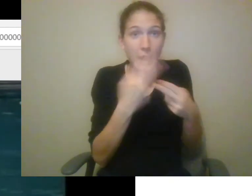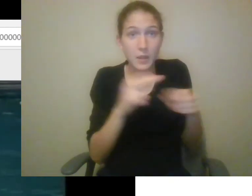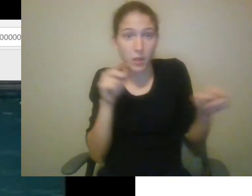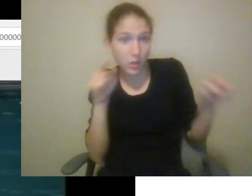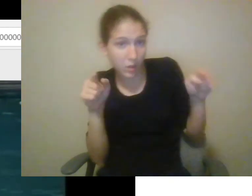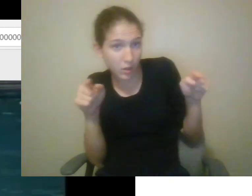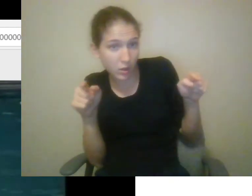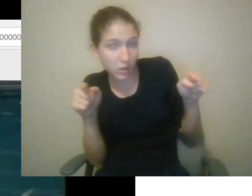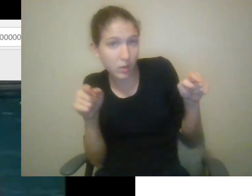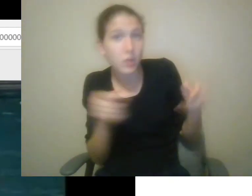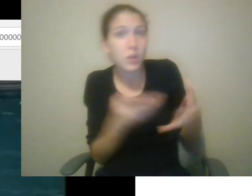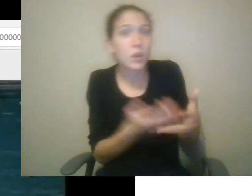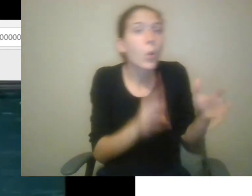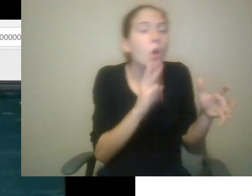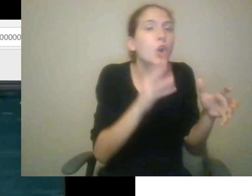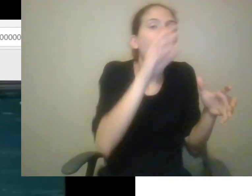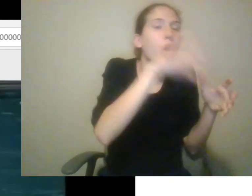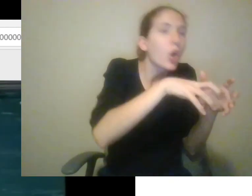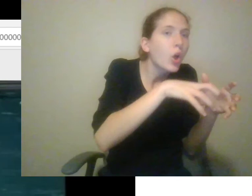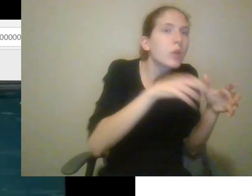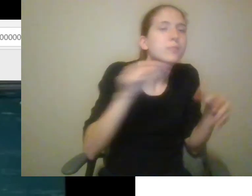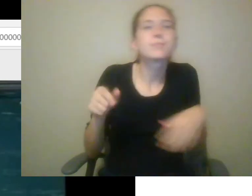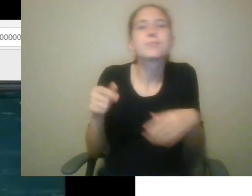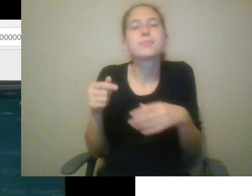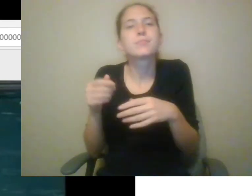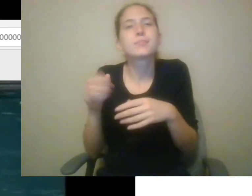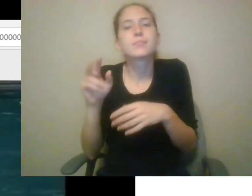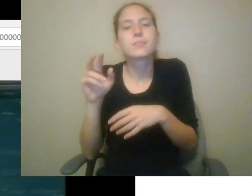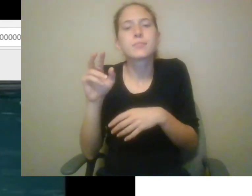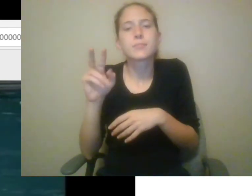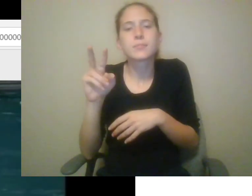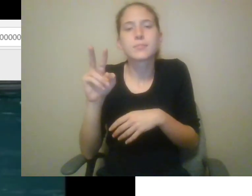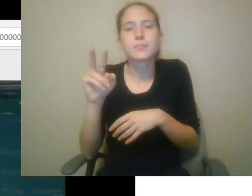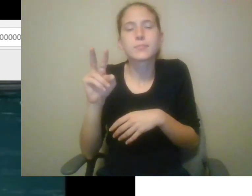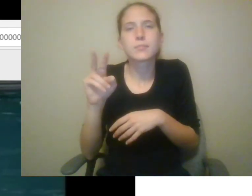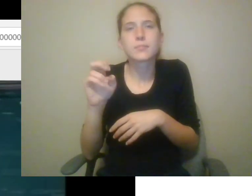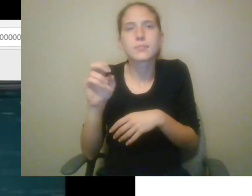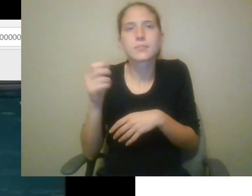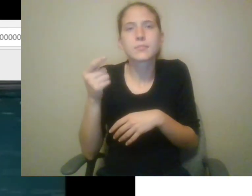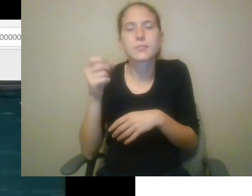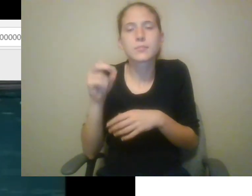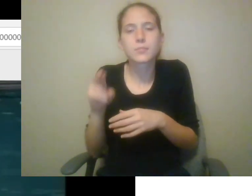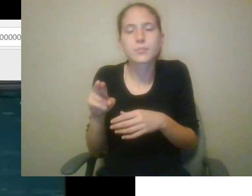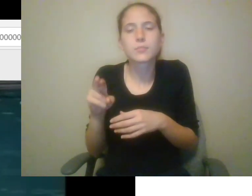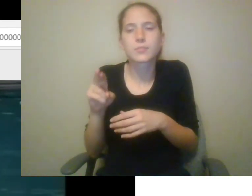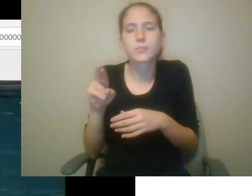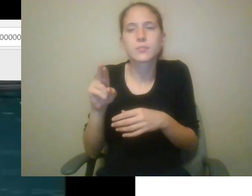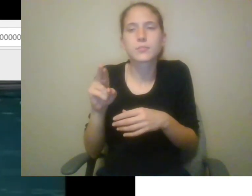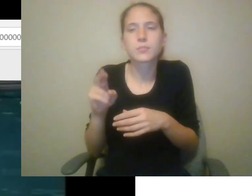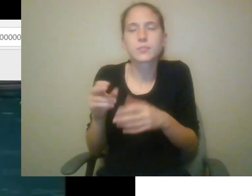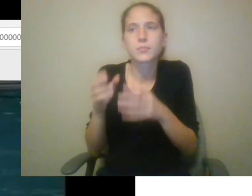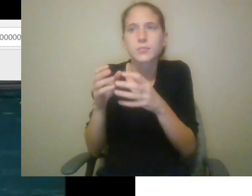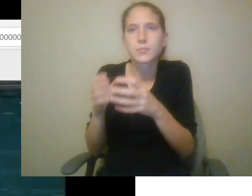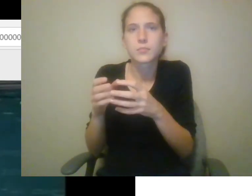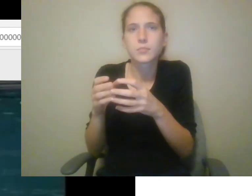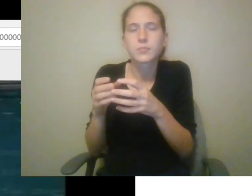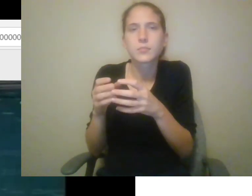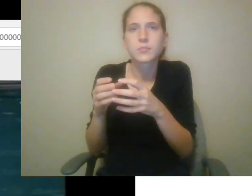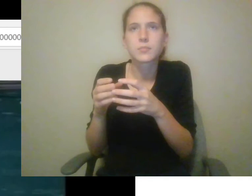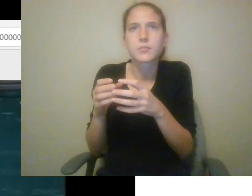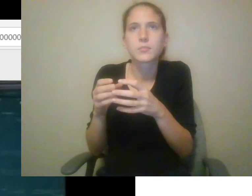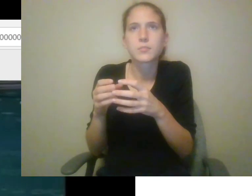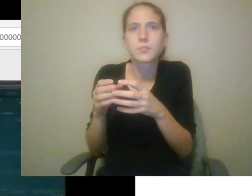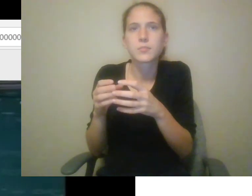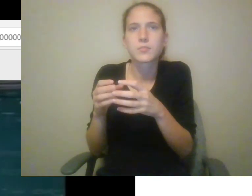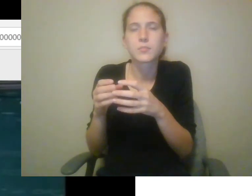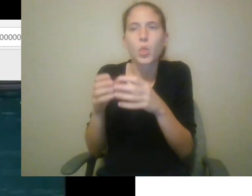bigger. Because water is being pulled, because of osmosis, into the egg. What if I put it in salt water? Where's the higher